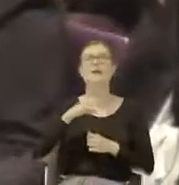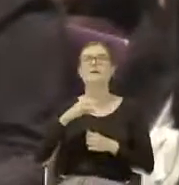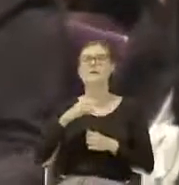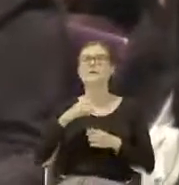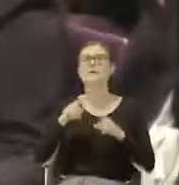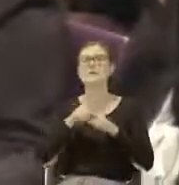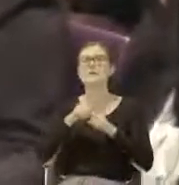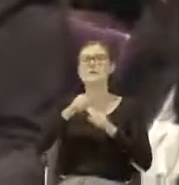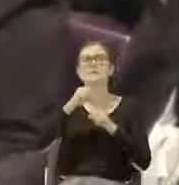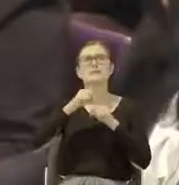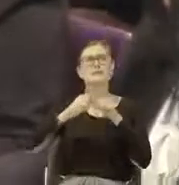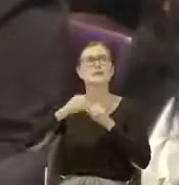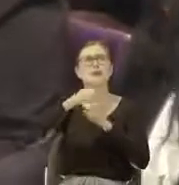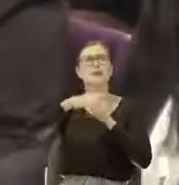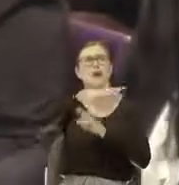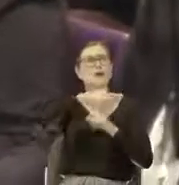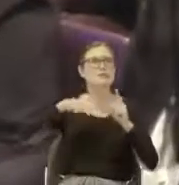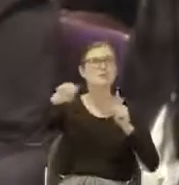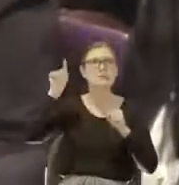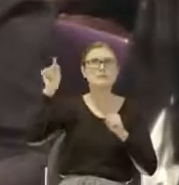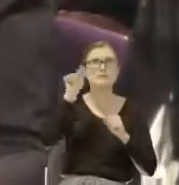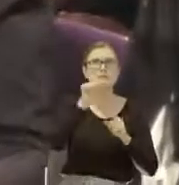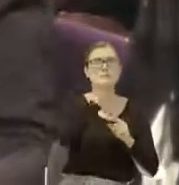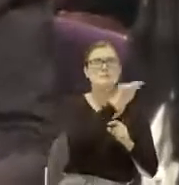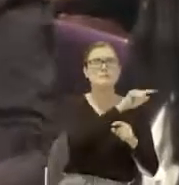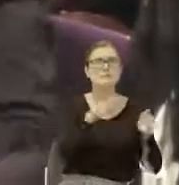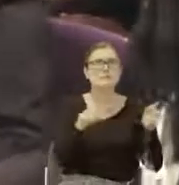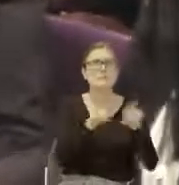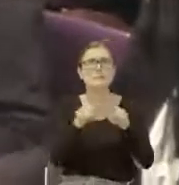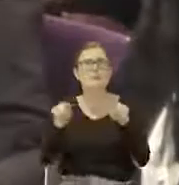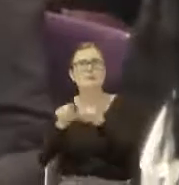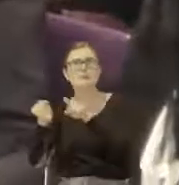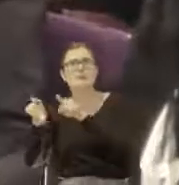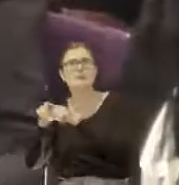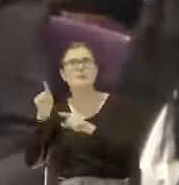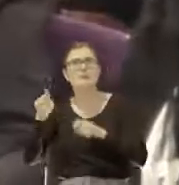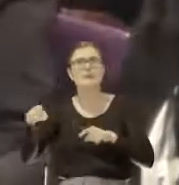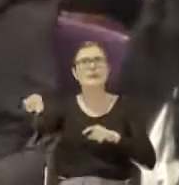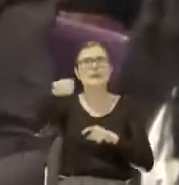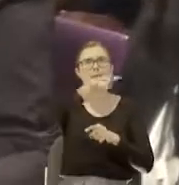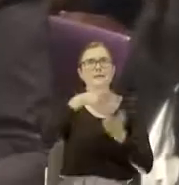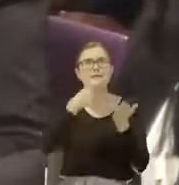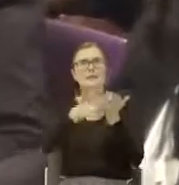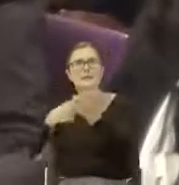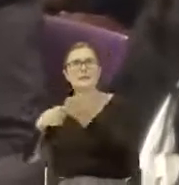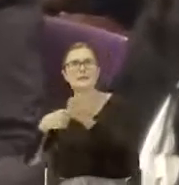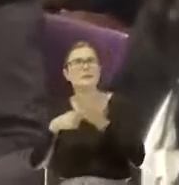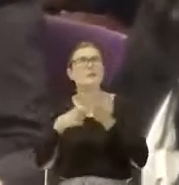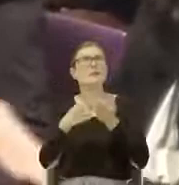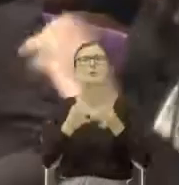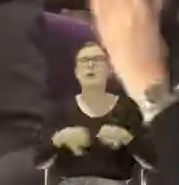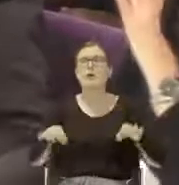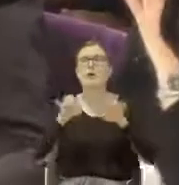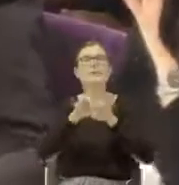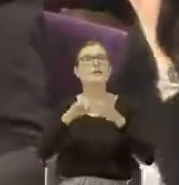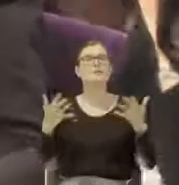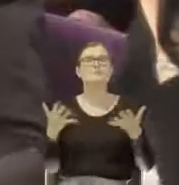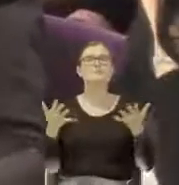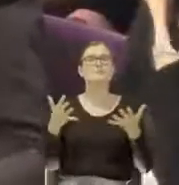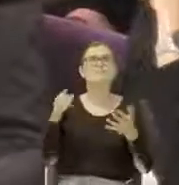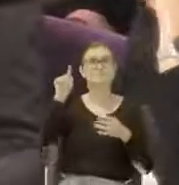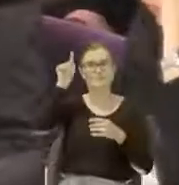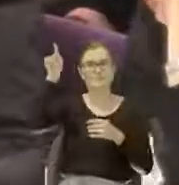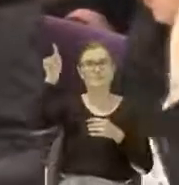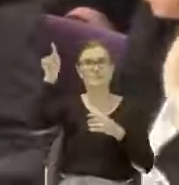to prioritize issues of climate change. The most devastating effects